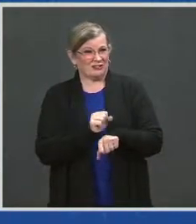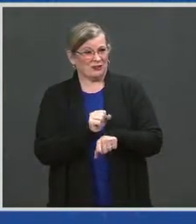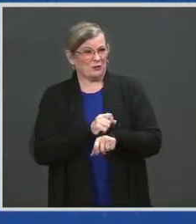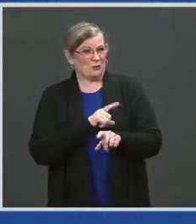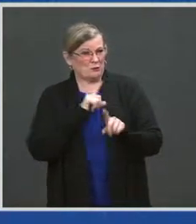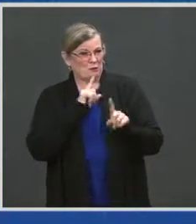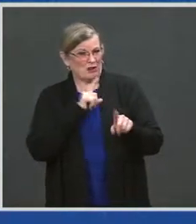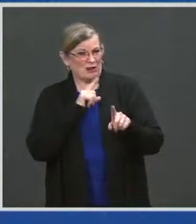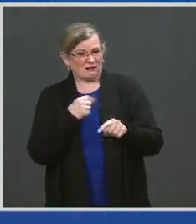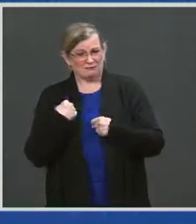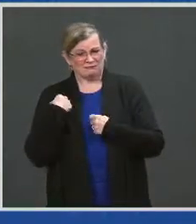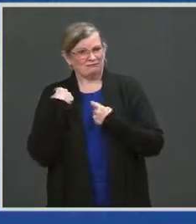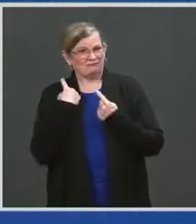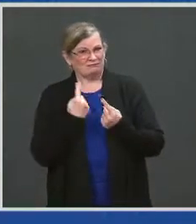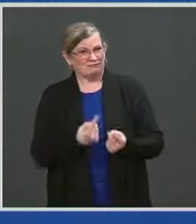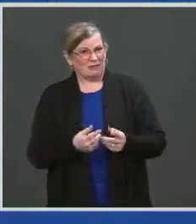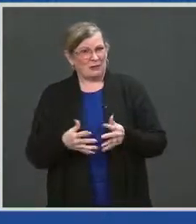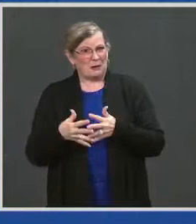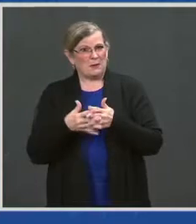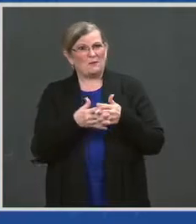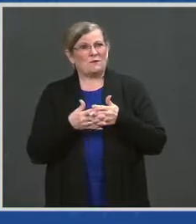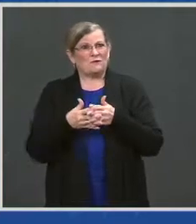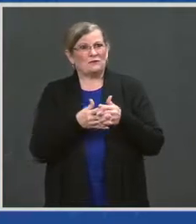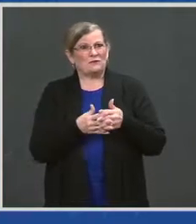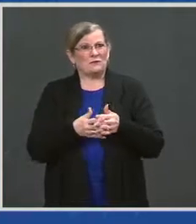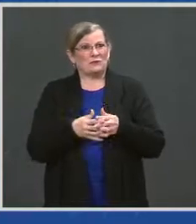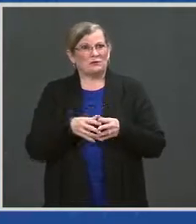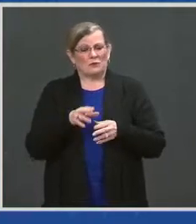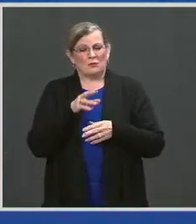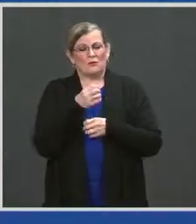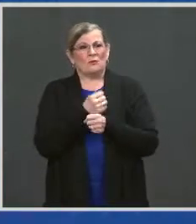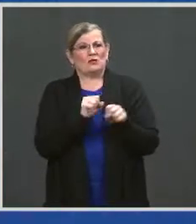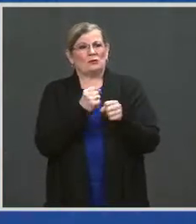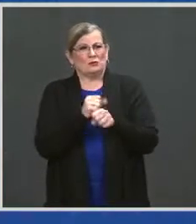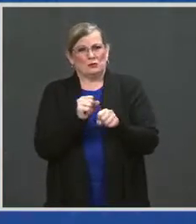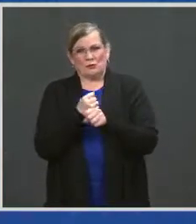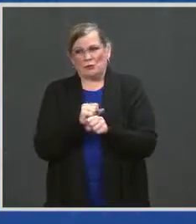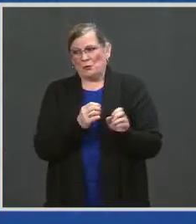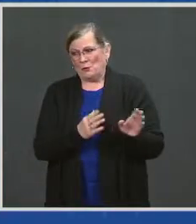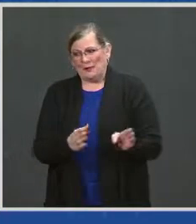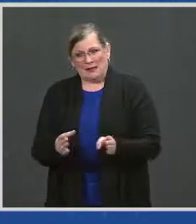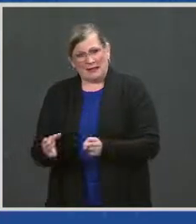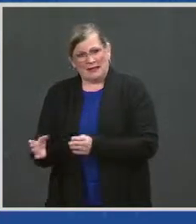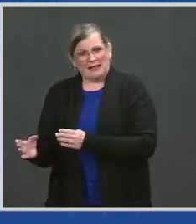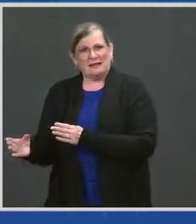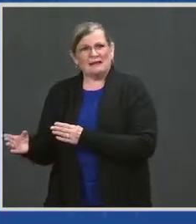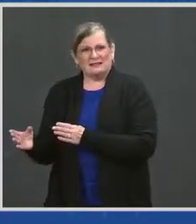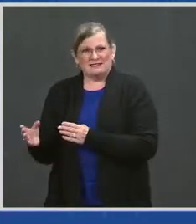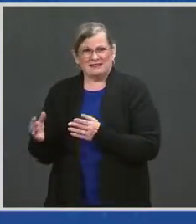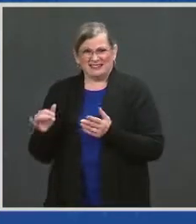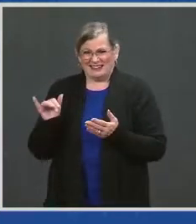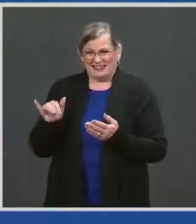American Rescue Plan is starting to make a real difference. Today's report also reminds us how deep a hole we started